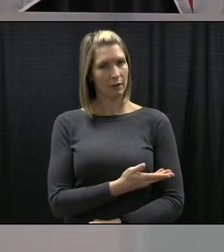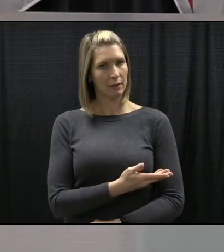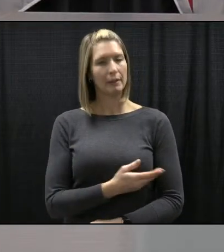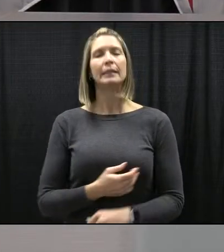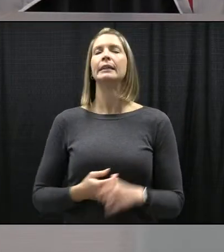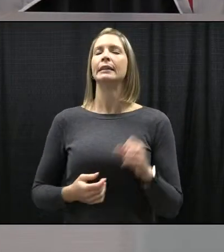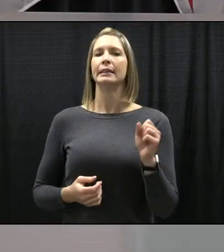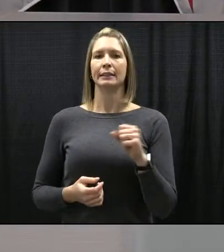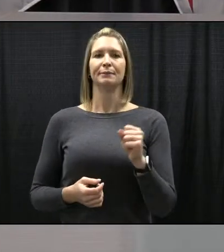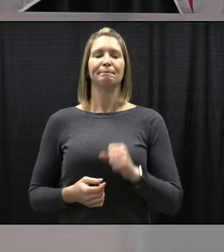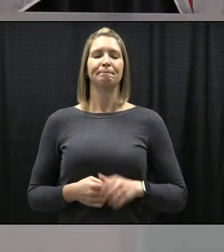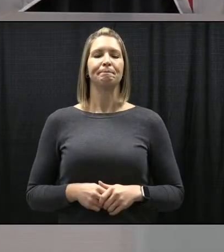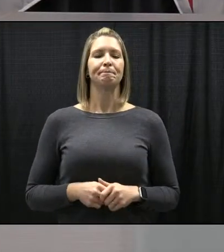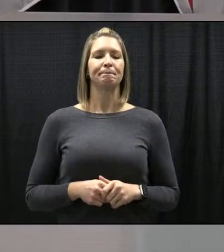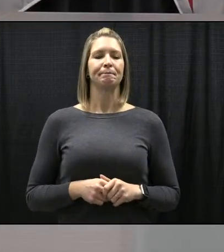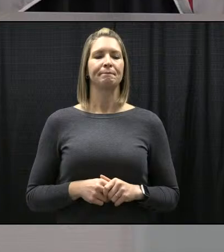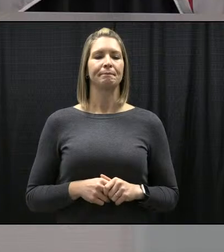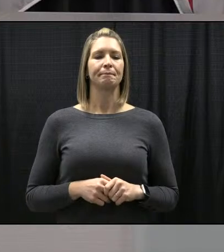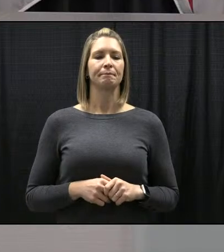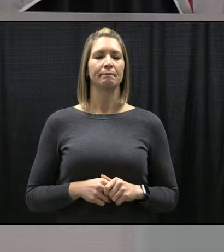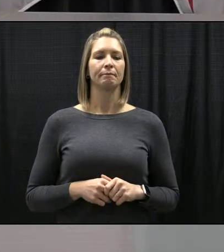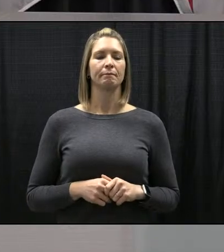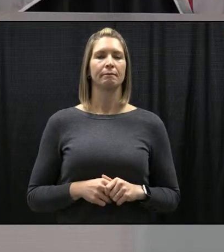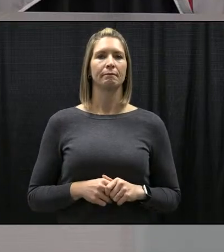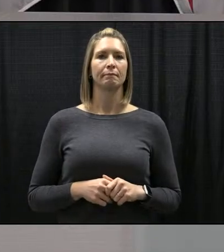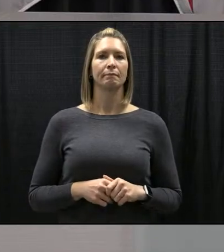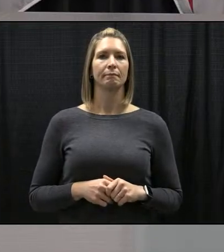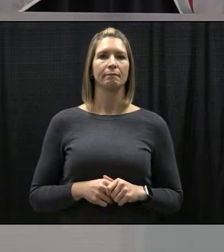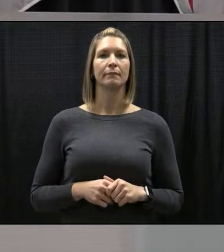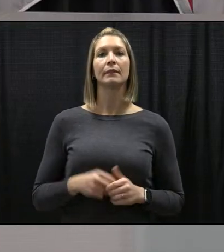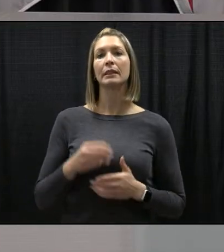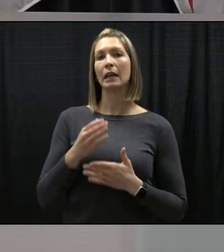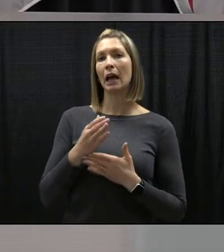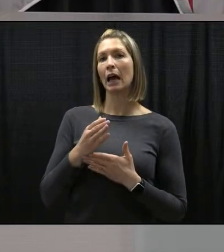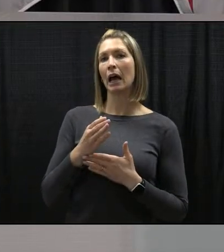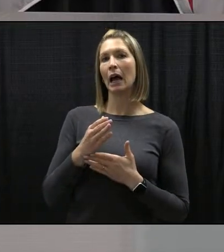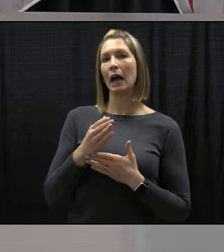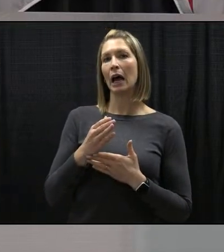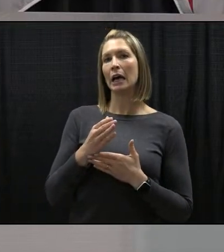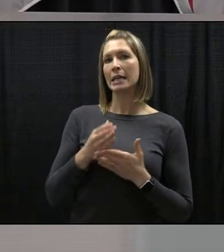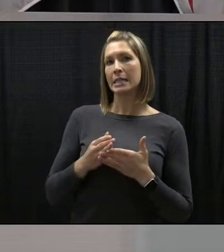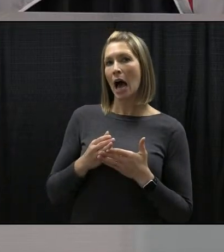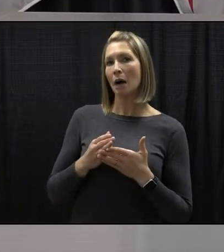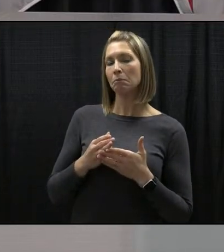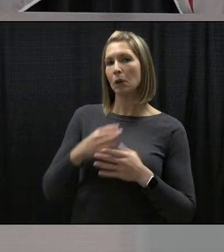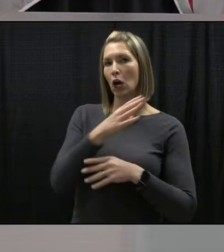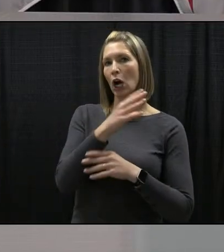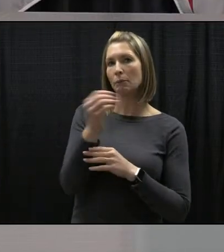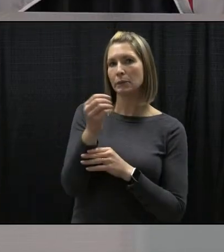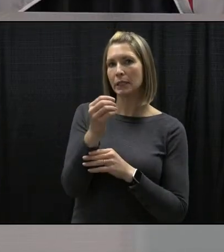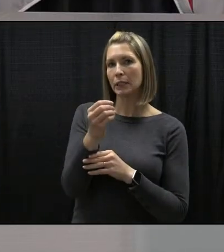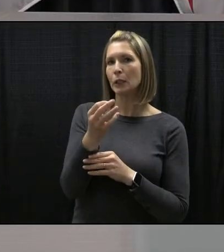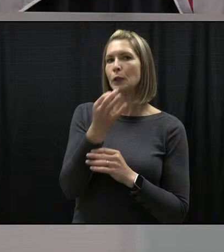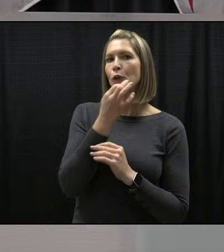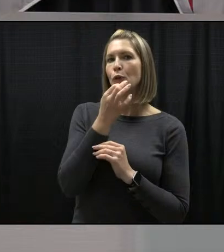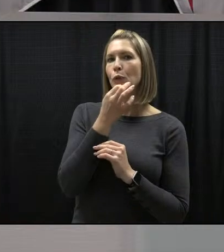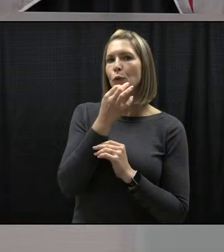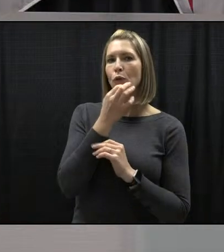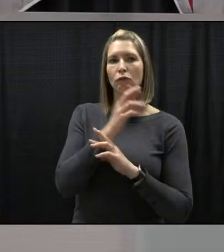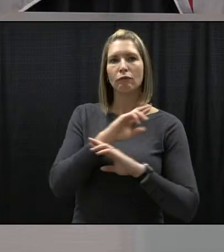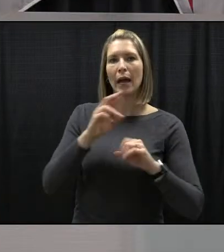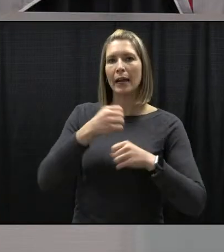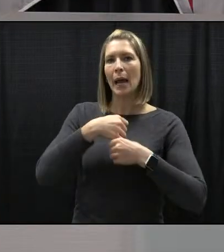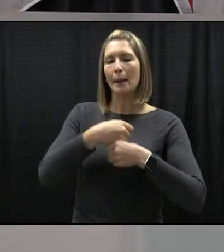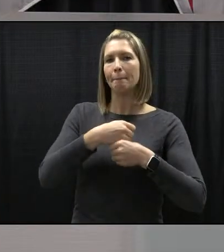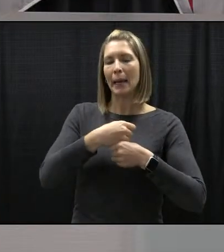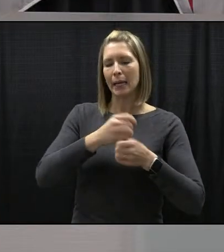Yes, some drug companies, Pfizer, Merck, are on the verge of introducing antiviral pills now to the market. And from